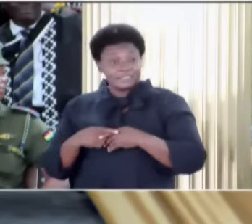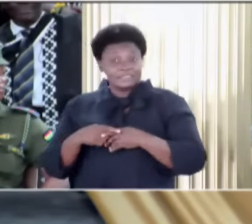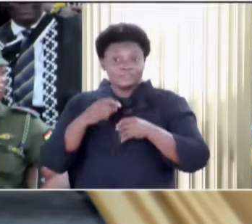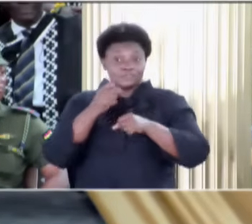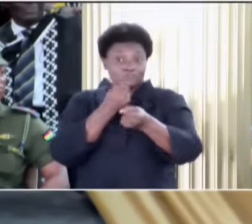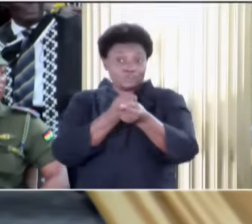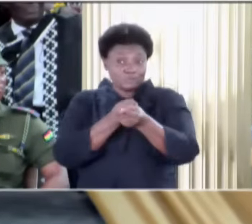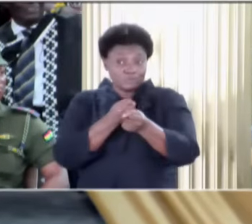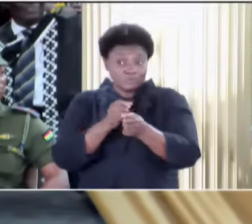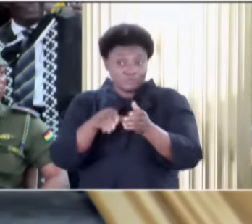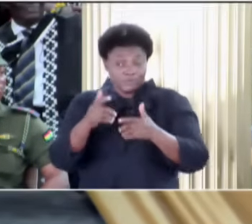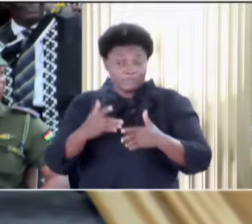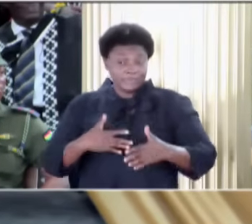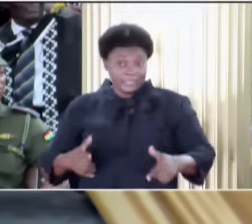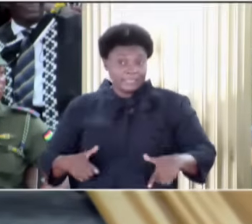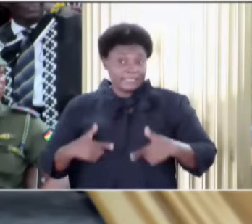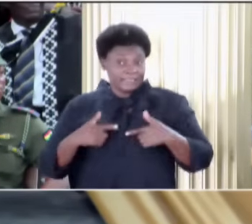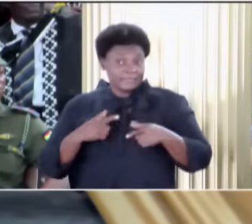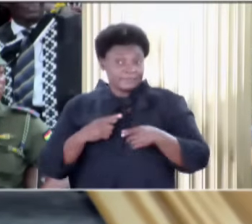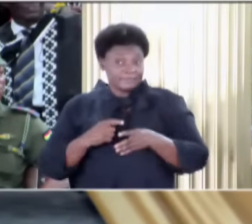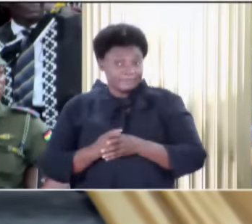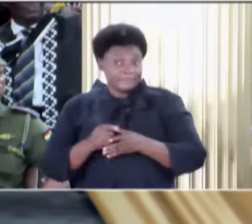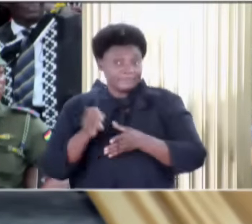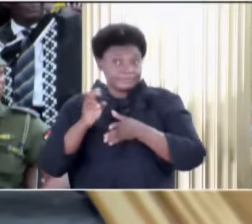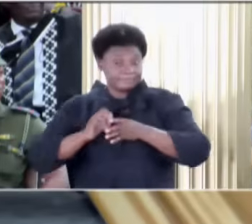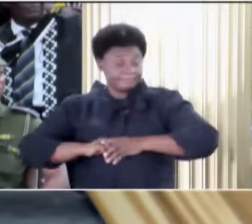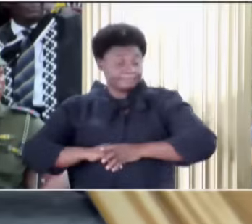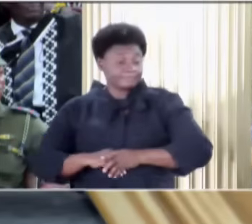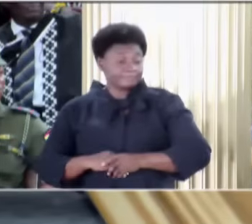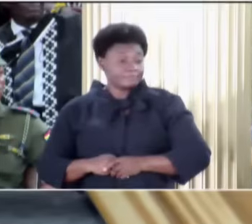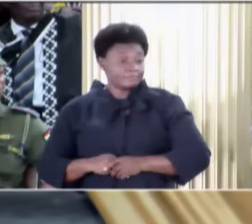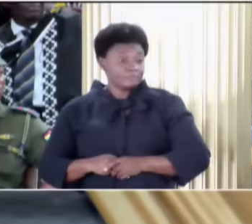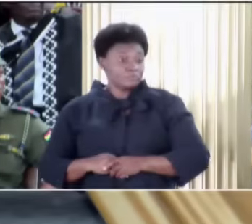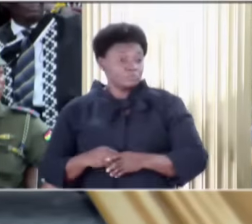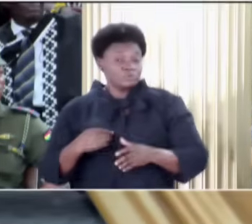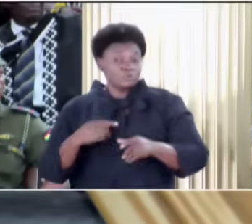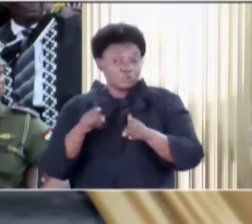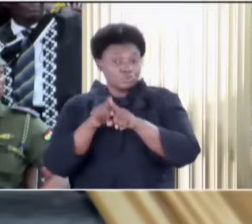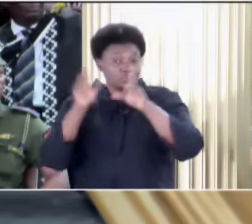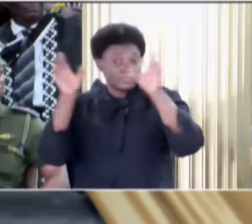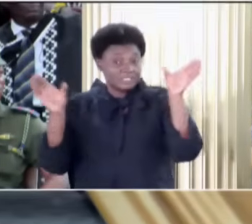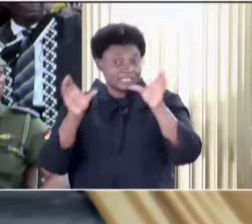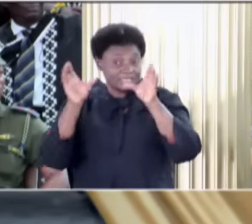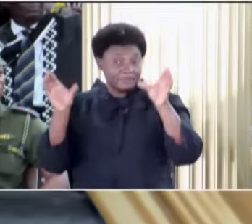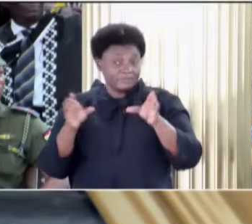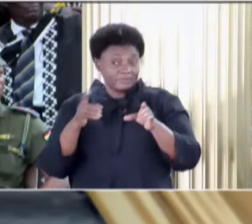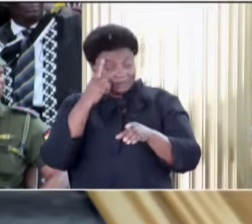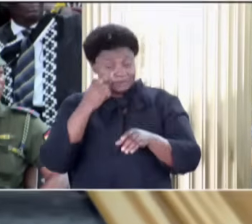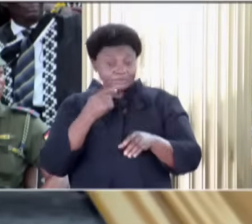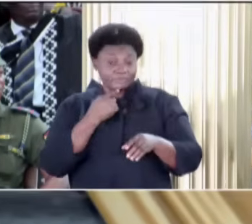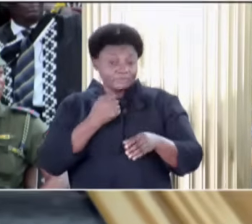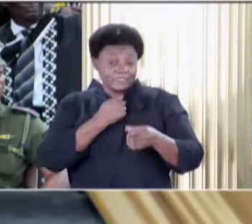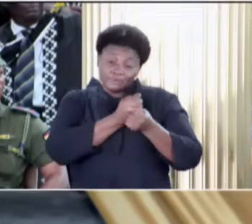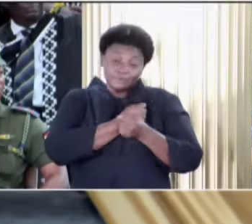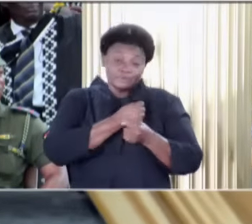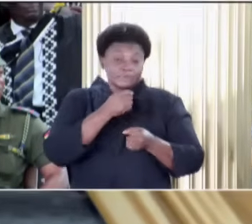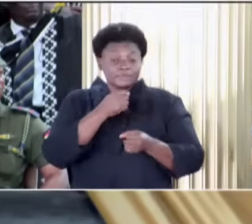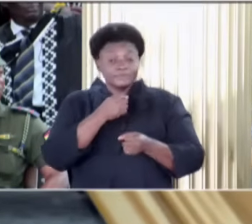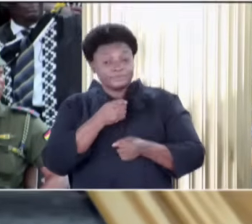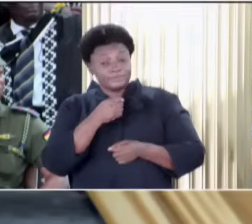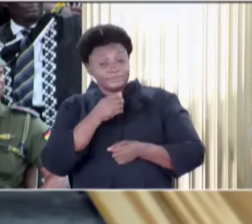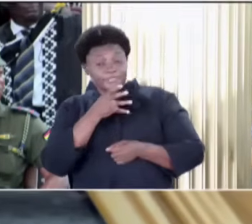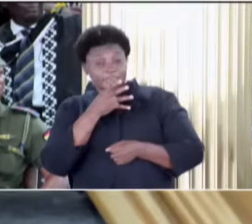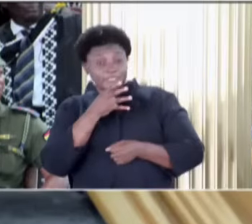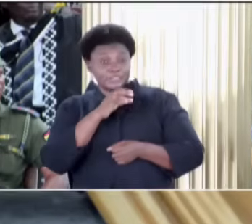my life, especially through my university days. I also want to celebrate the memories of my dear mom, Mrs. Joyce Efia